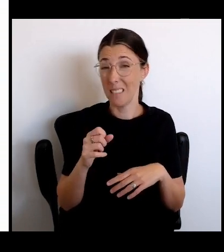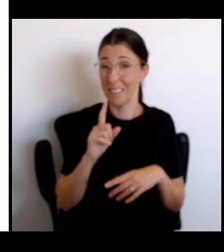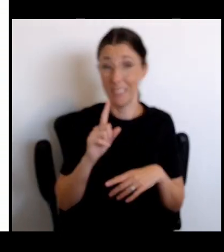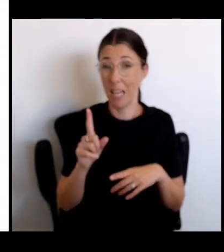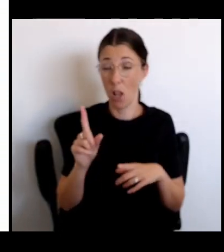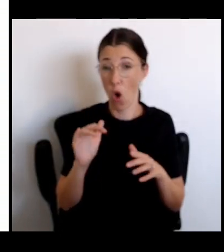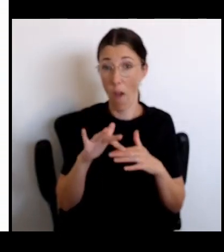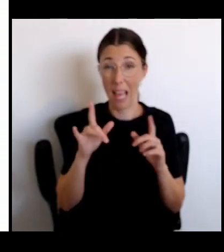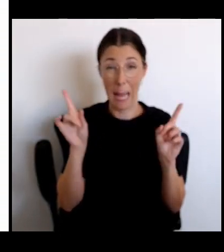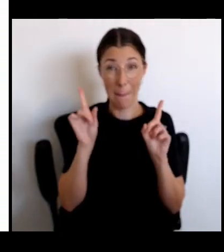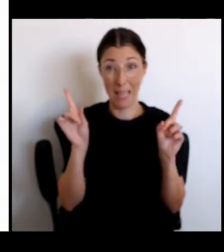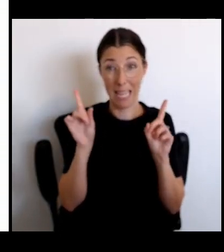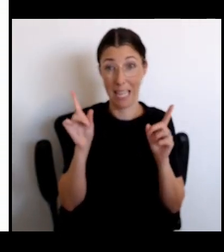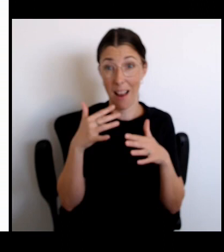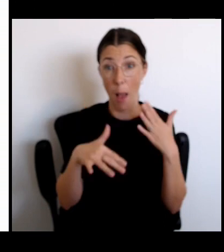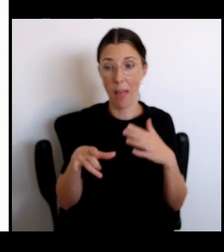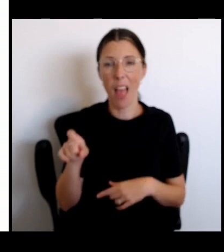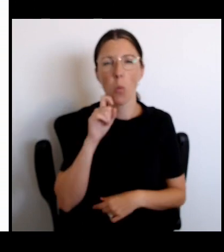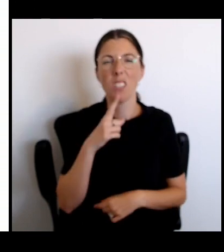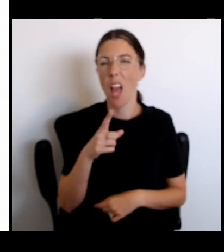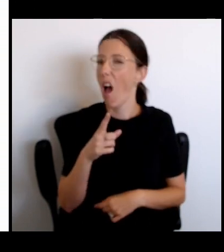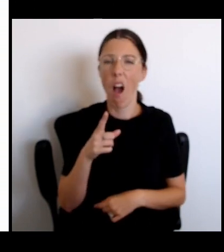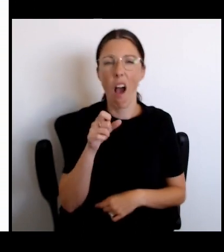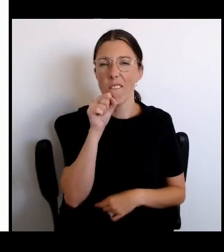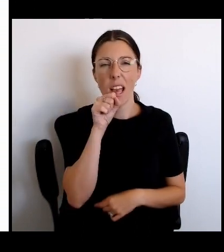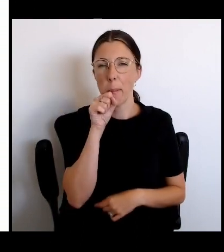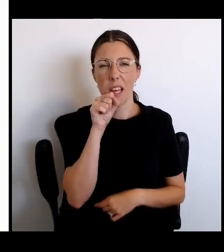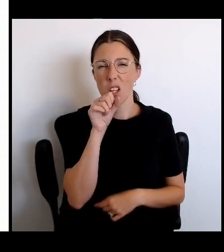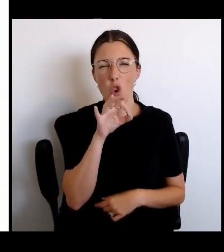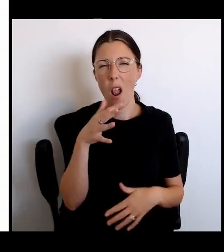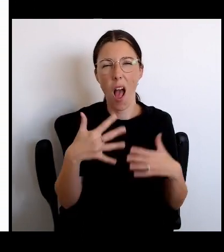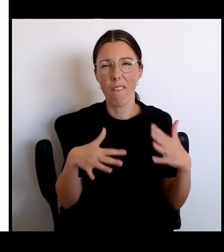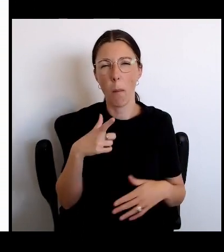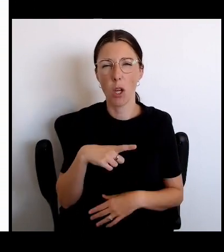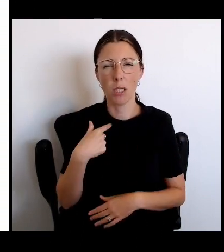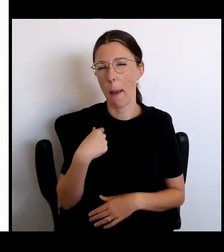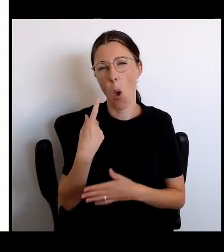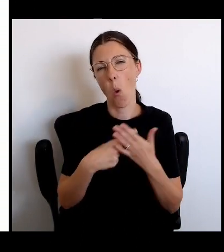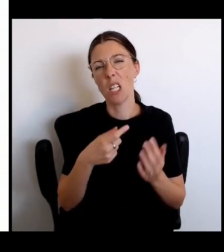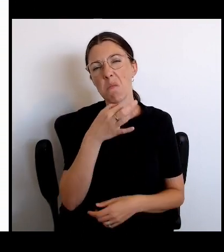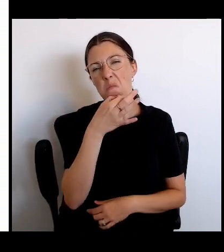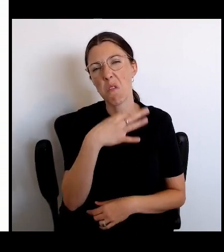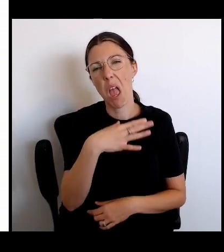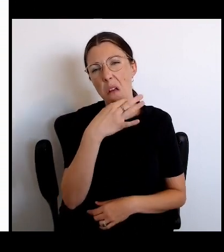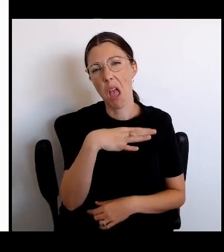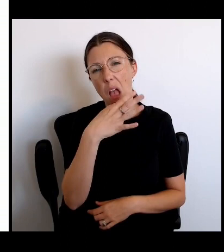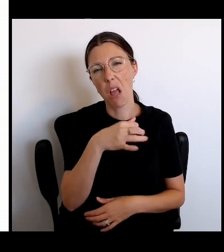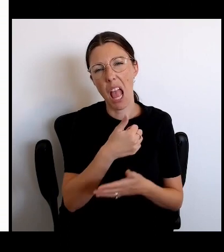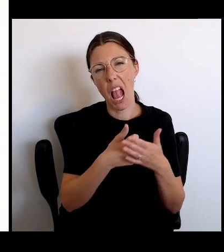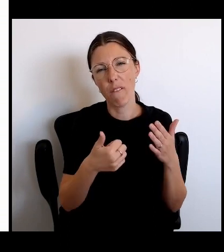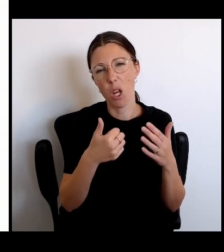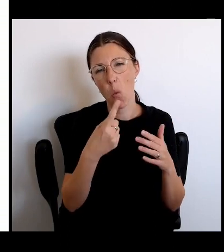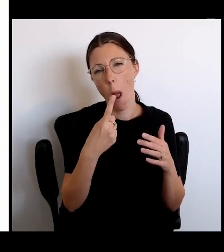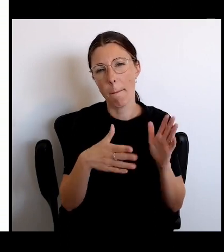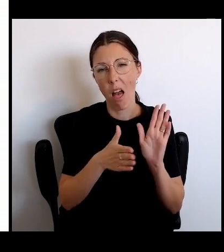challenge the view of that vaping is harmful with the rebuttal that I am only doing this every month. So how do we